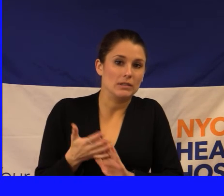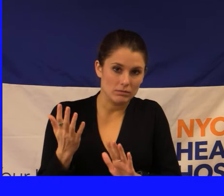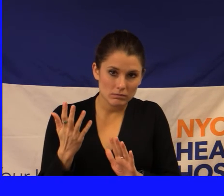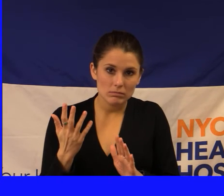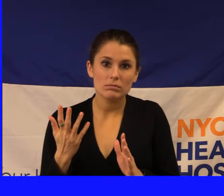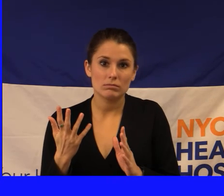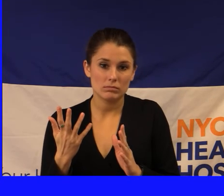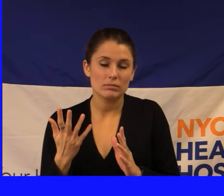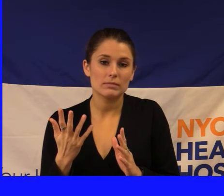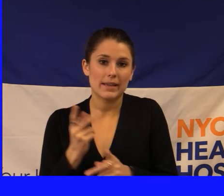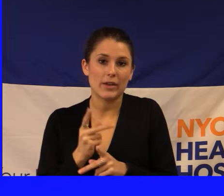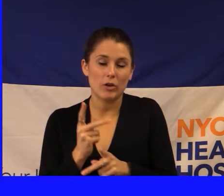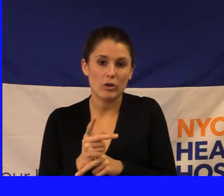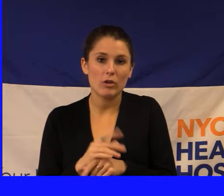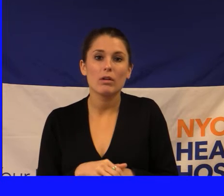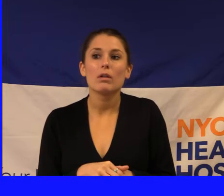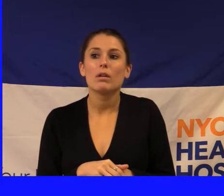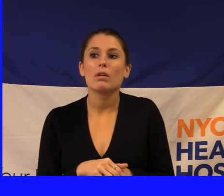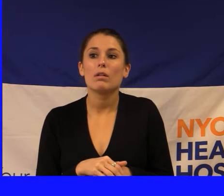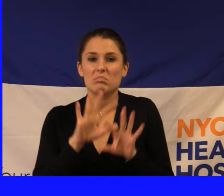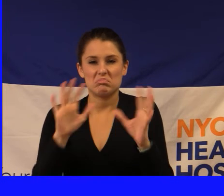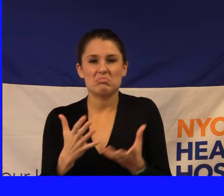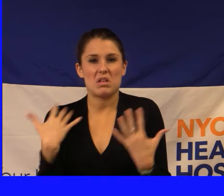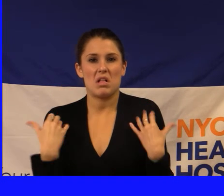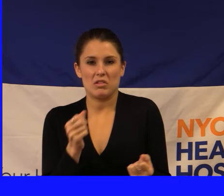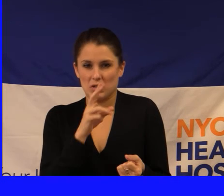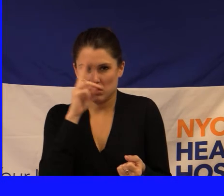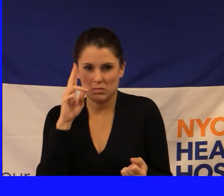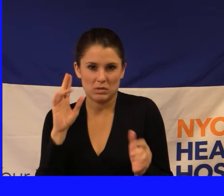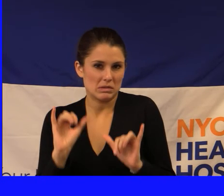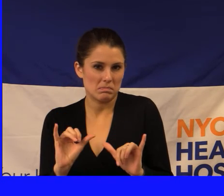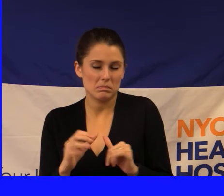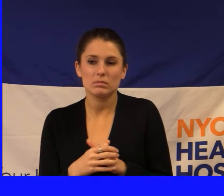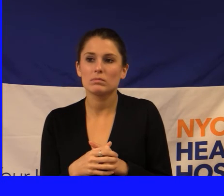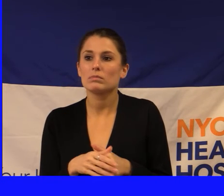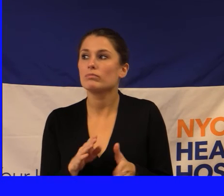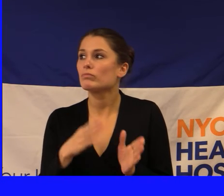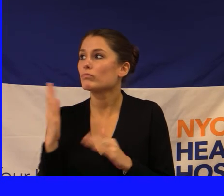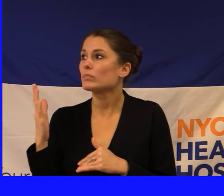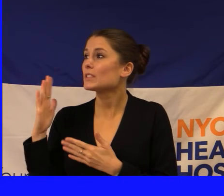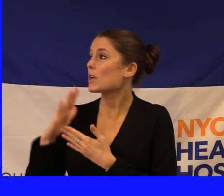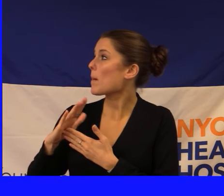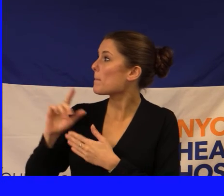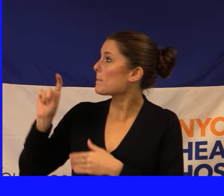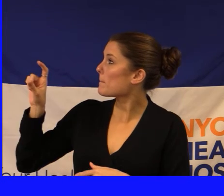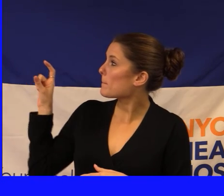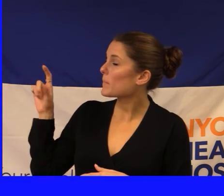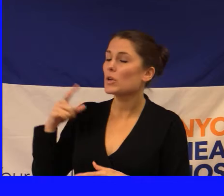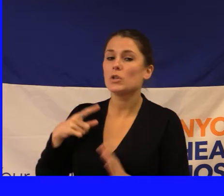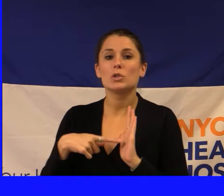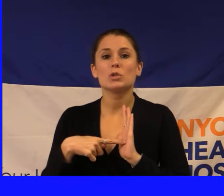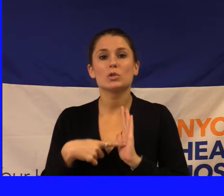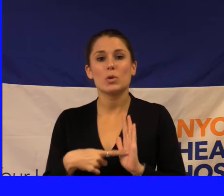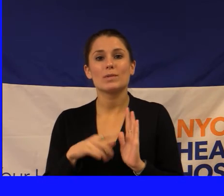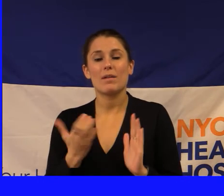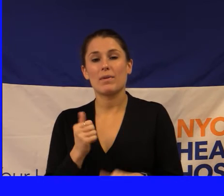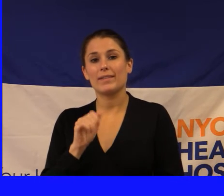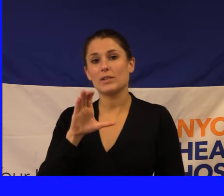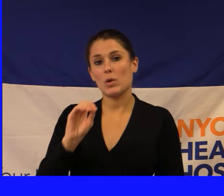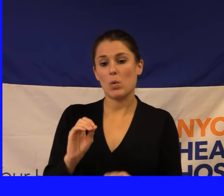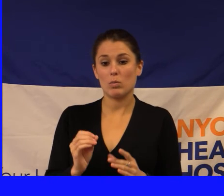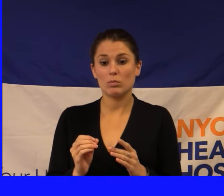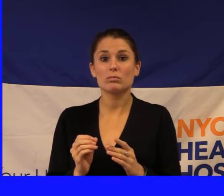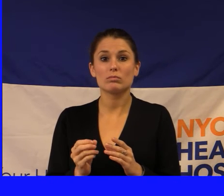does overall. The top chart shows how our ACO's growth in spending